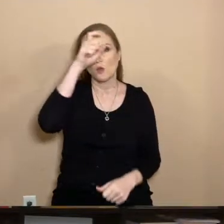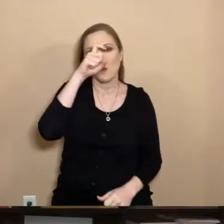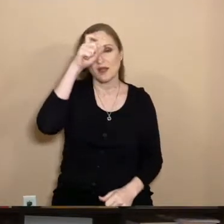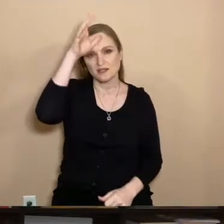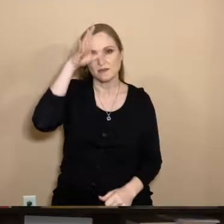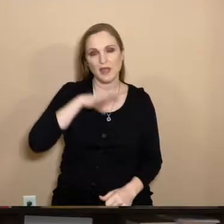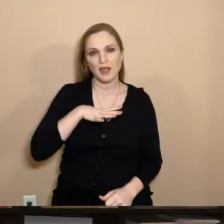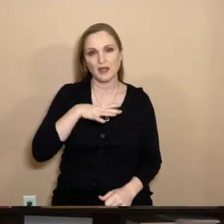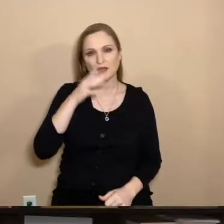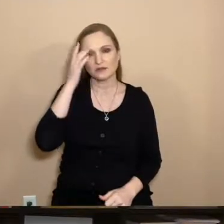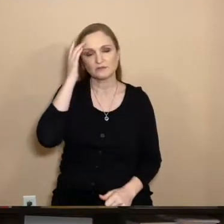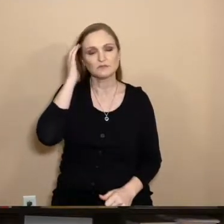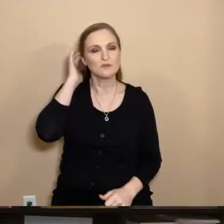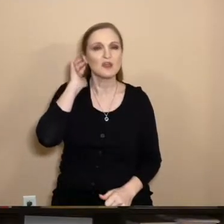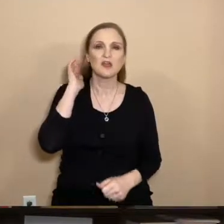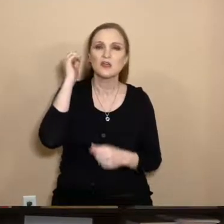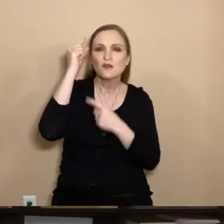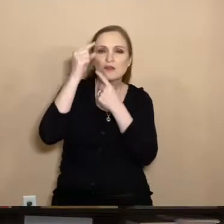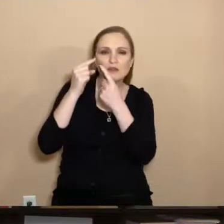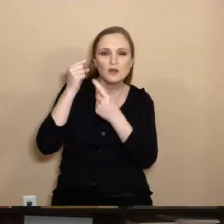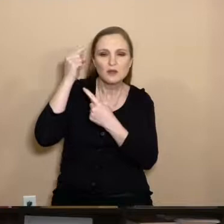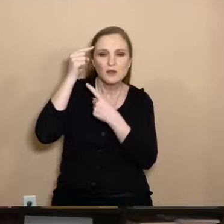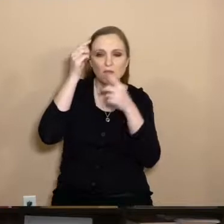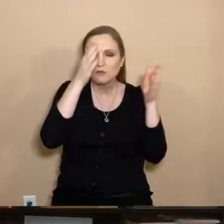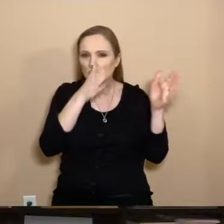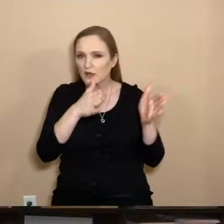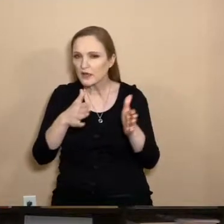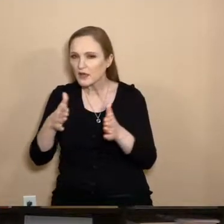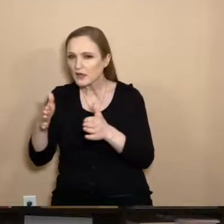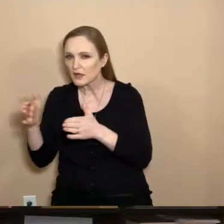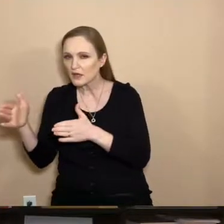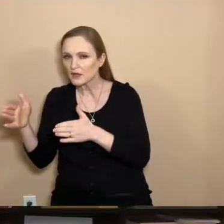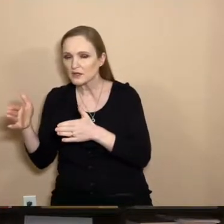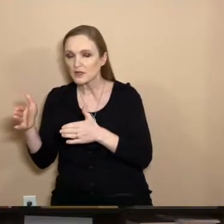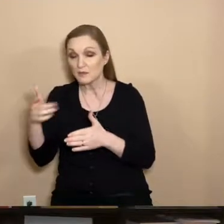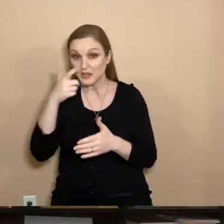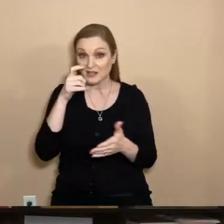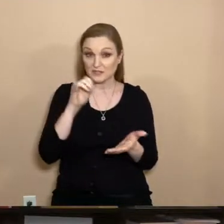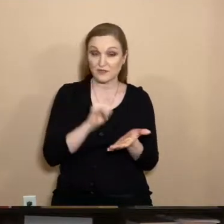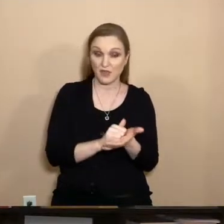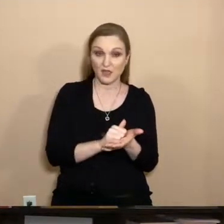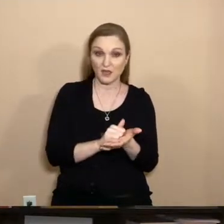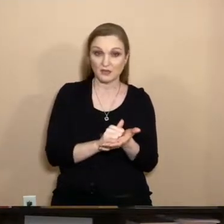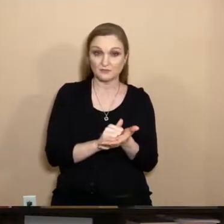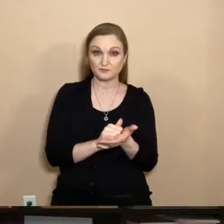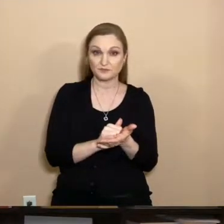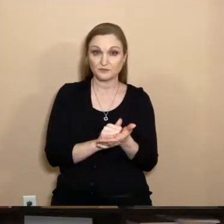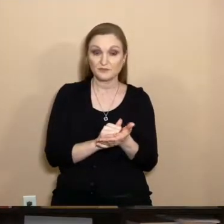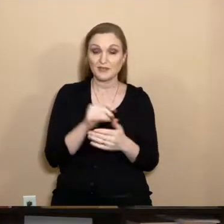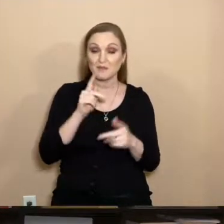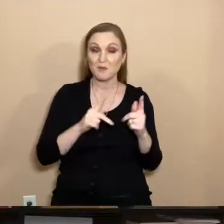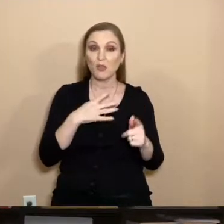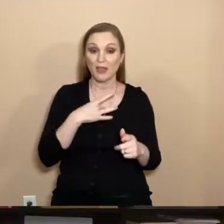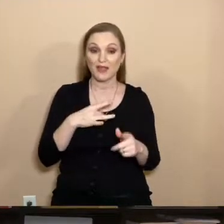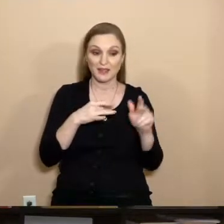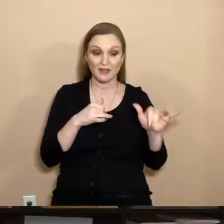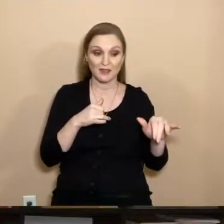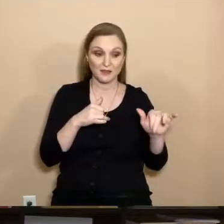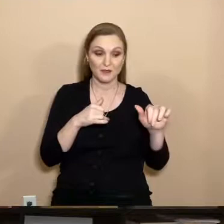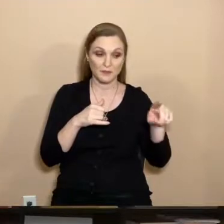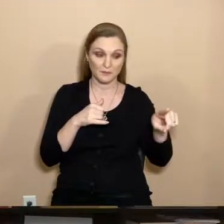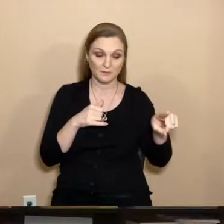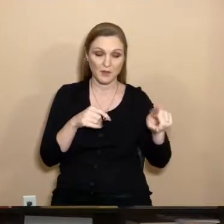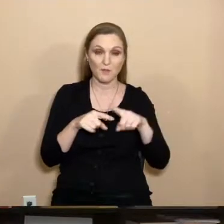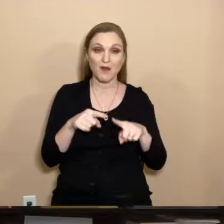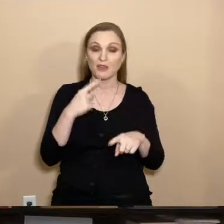they're measured, they're calculated, they're thoughtful. And he says because of that, they win him favor. But the lips of the fool,